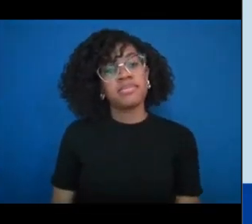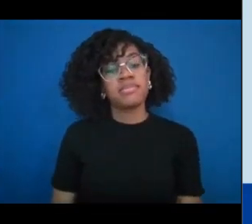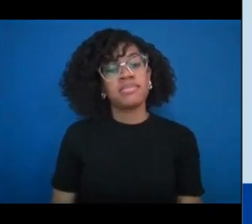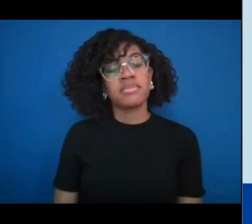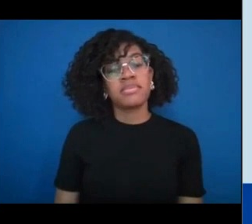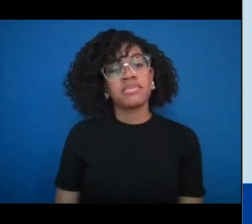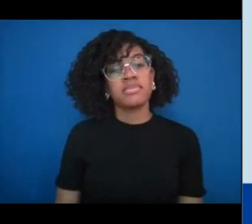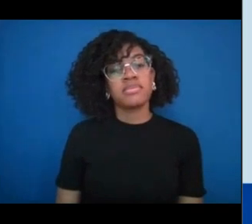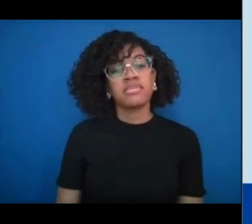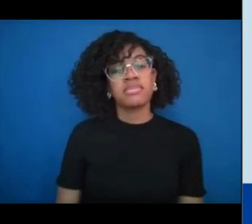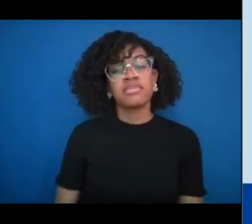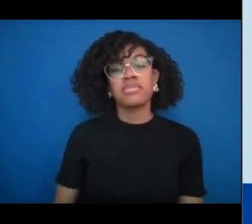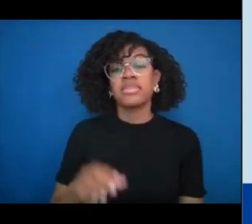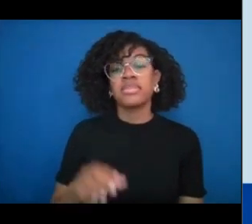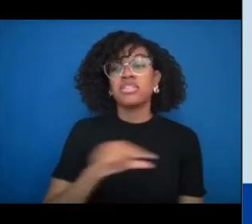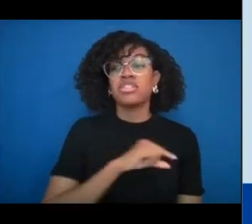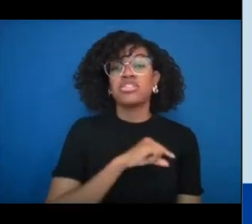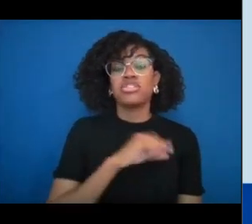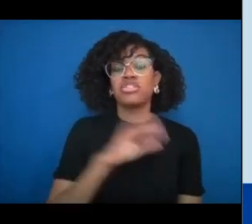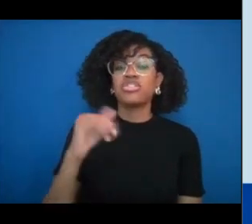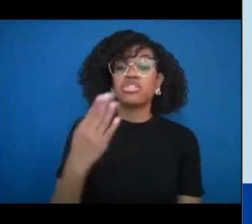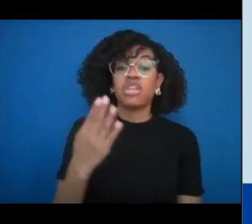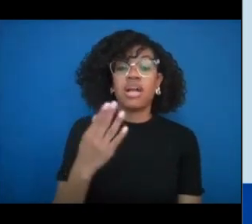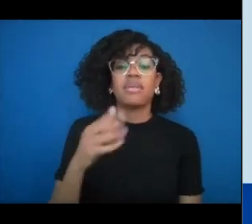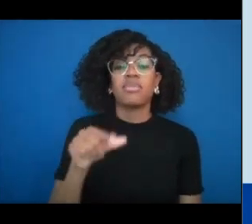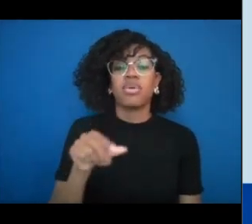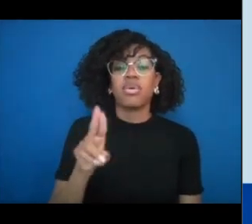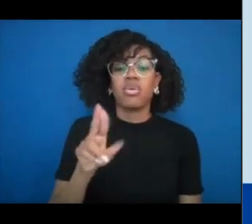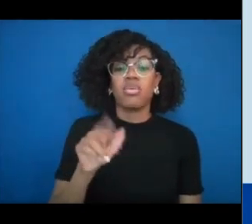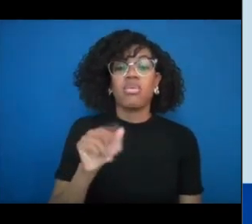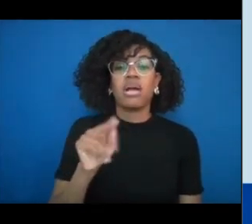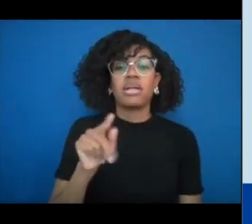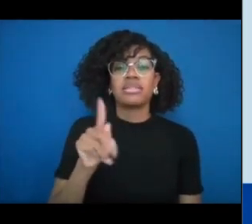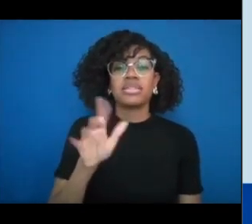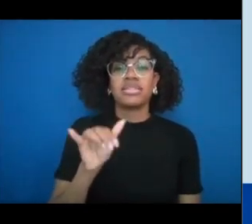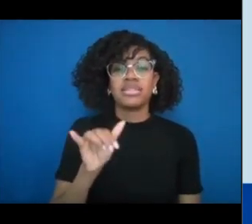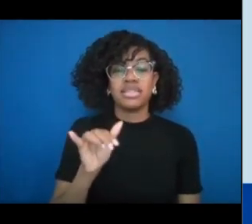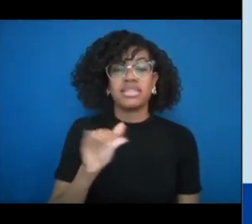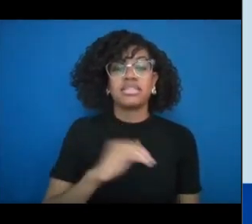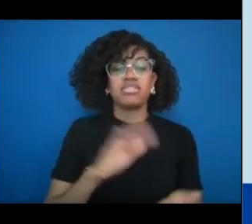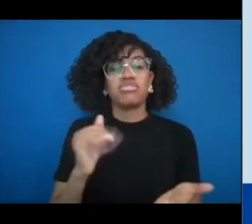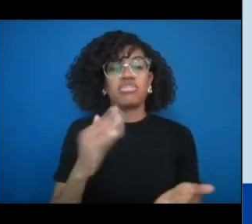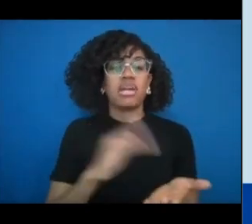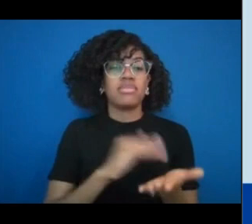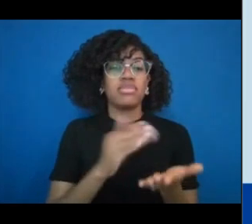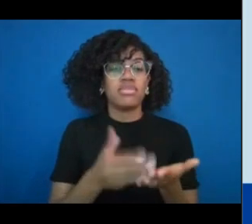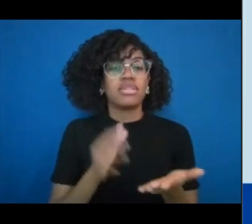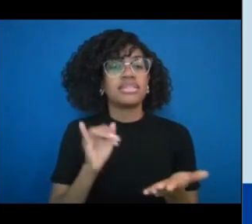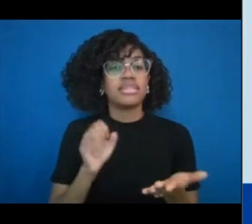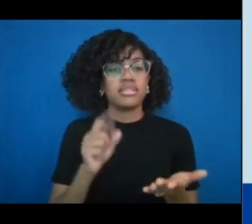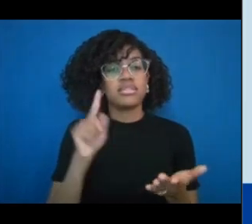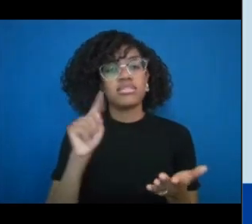The job quantity range is a target.